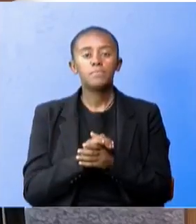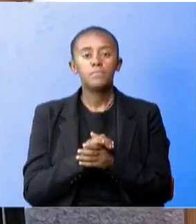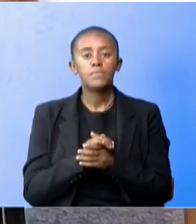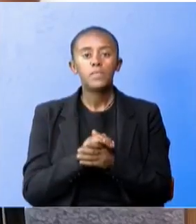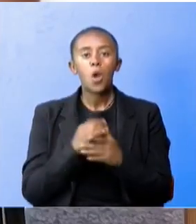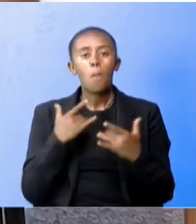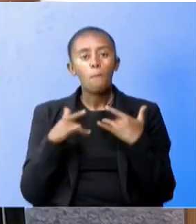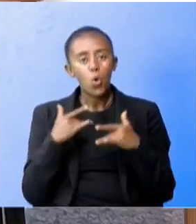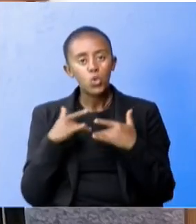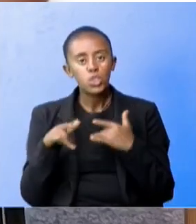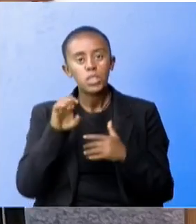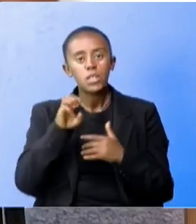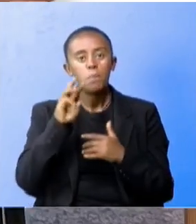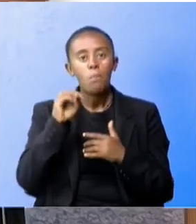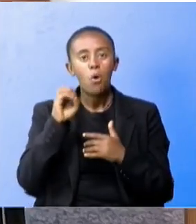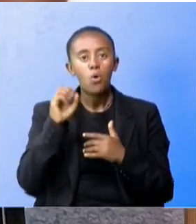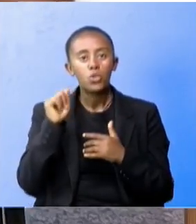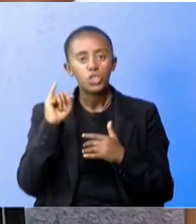emotion